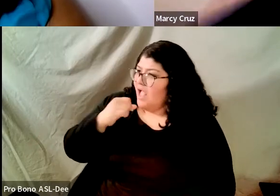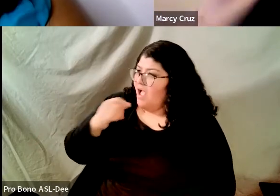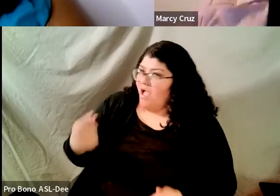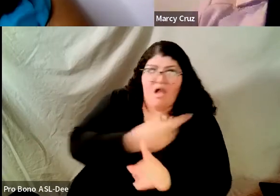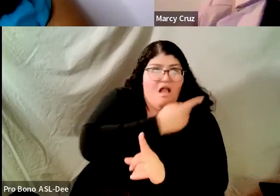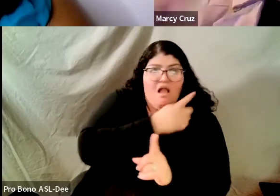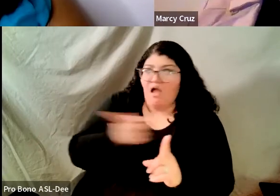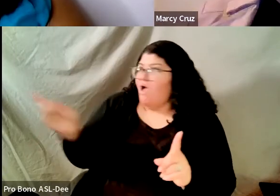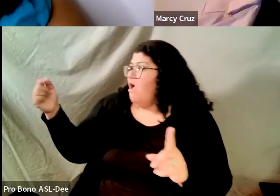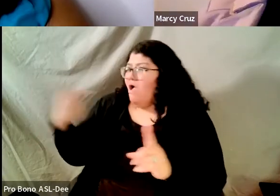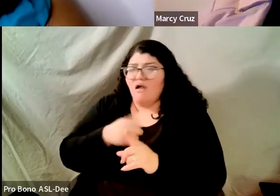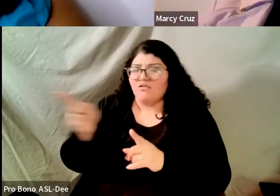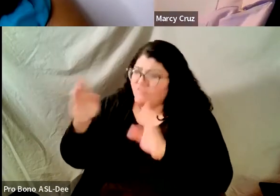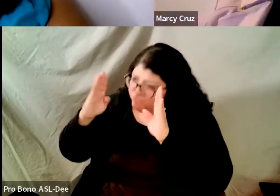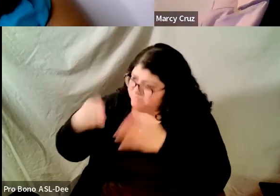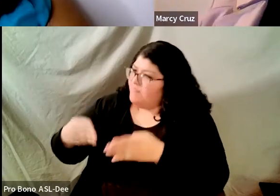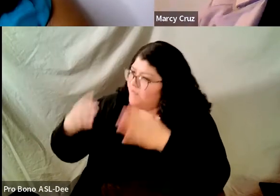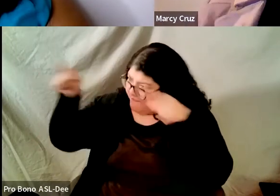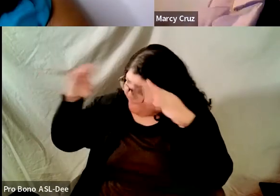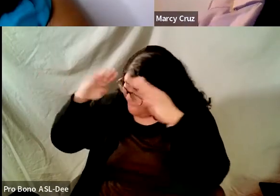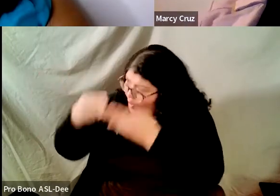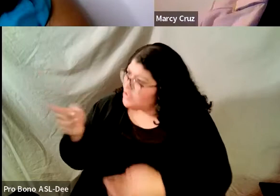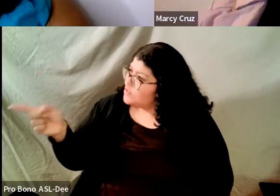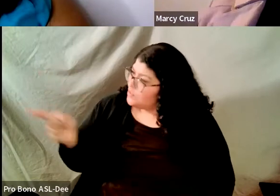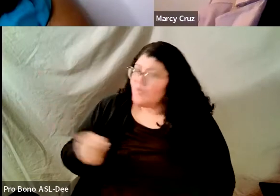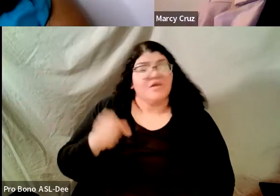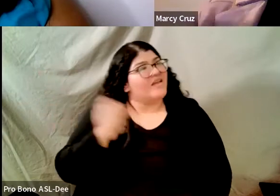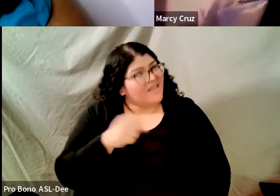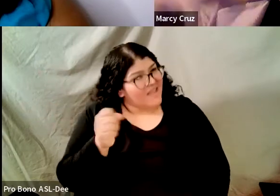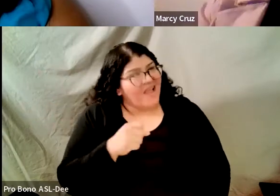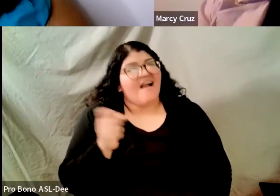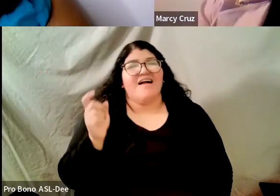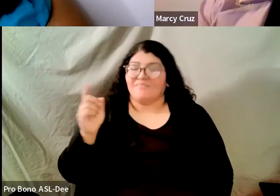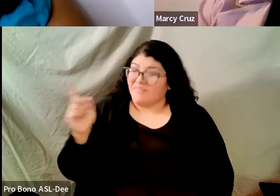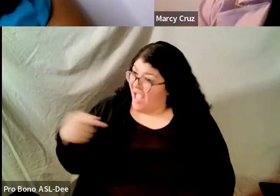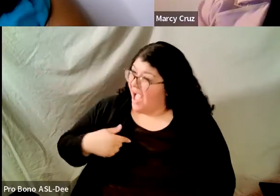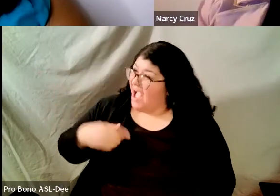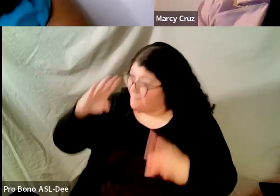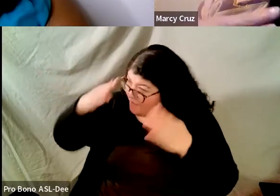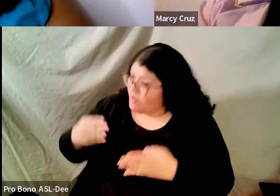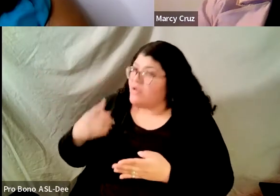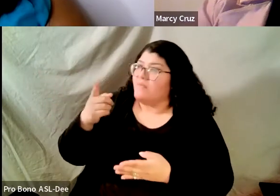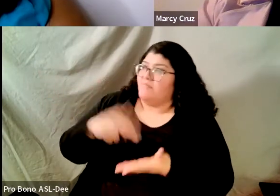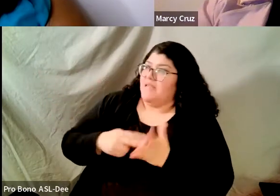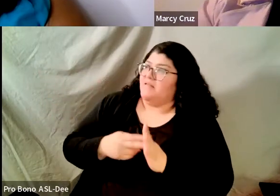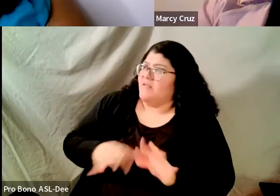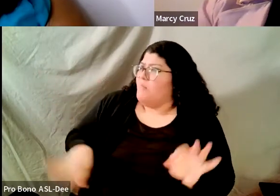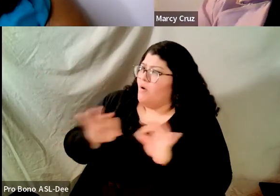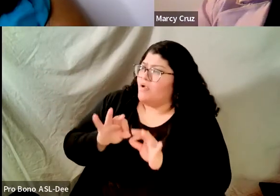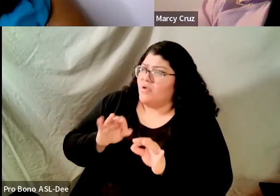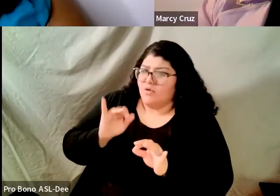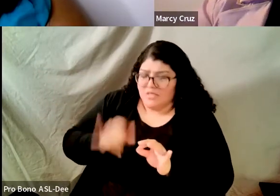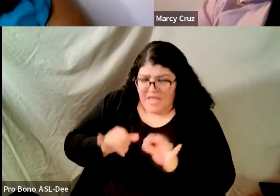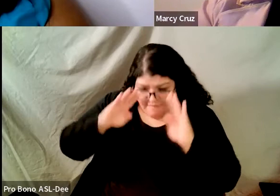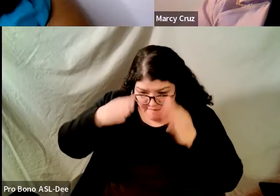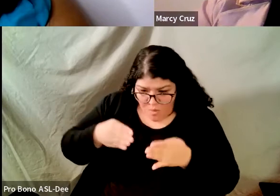too. There's so many things I want to do, but I've learned that you have to hone what you do best and stay in your lane.